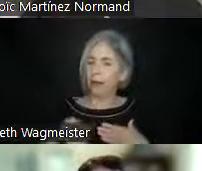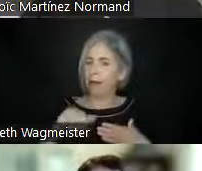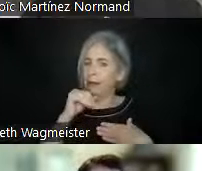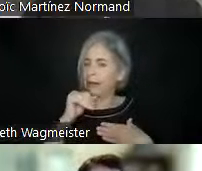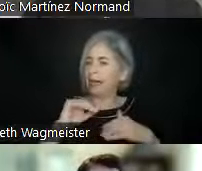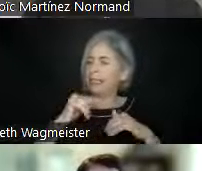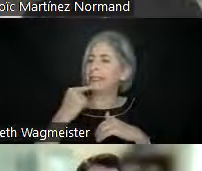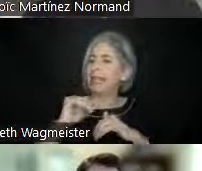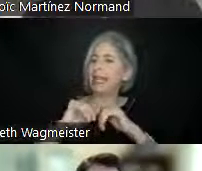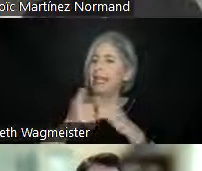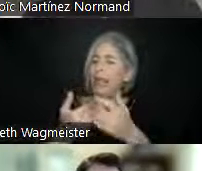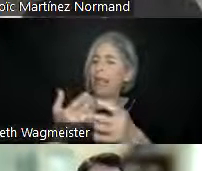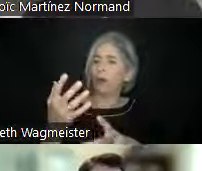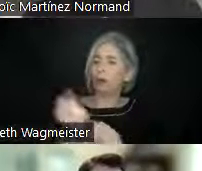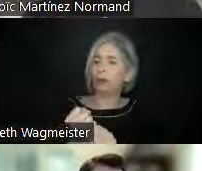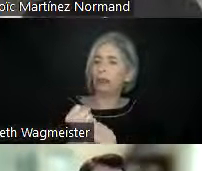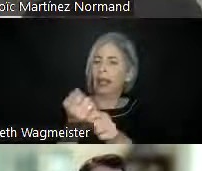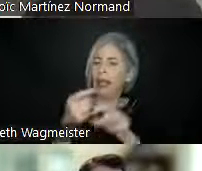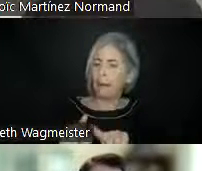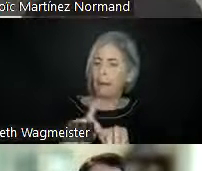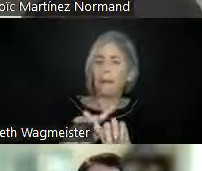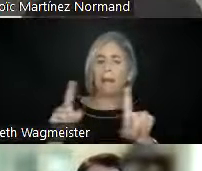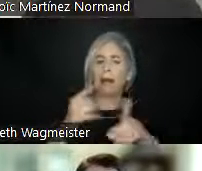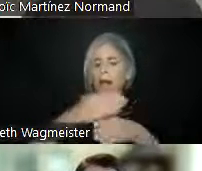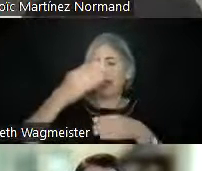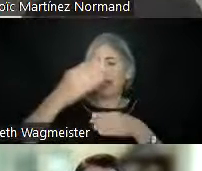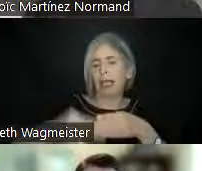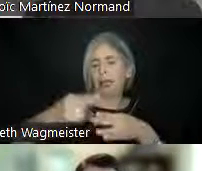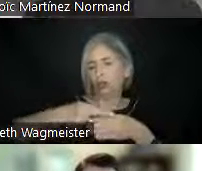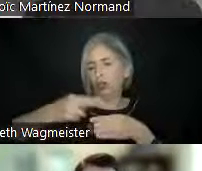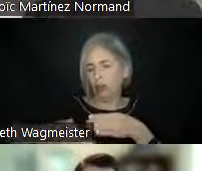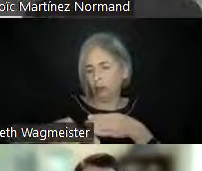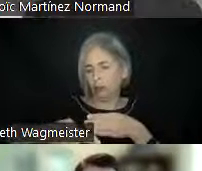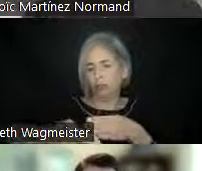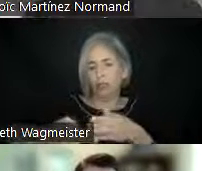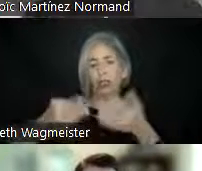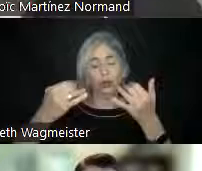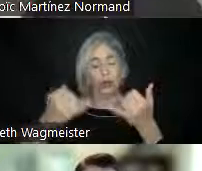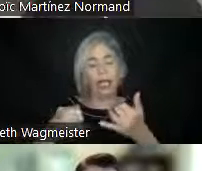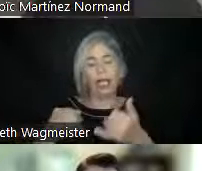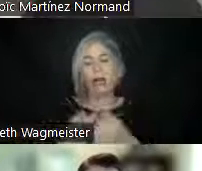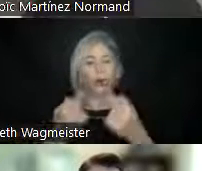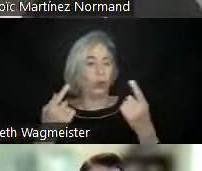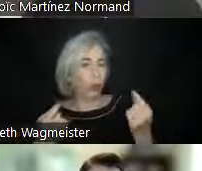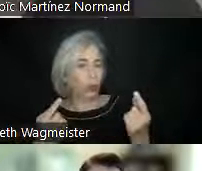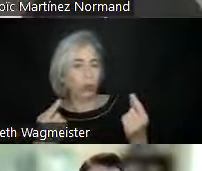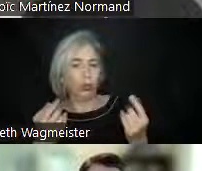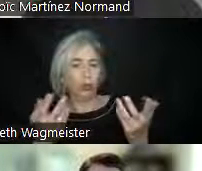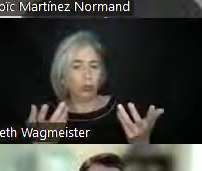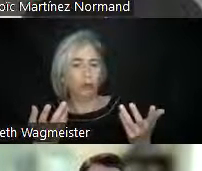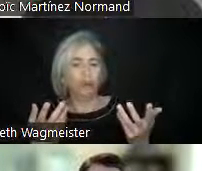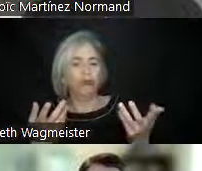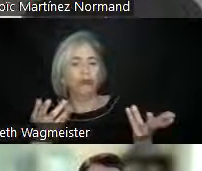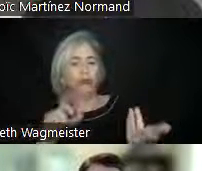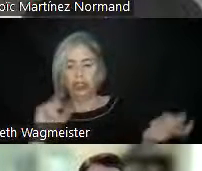how the procurement was made, but the end result. So this is how we today do kind of